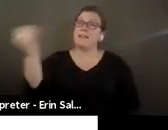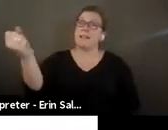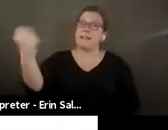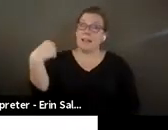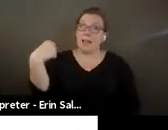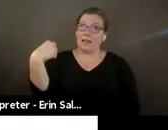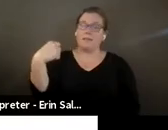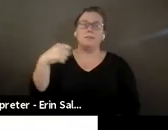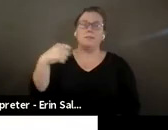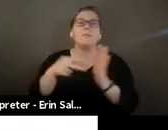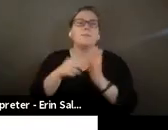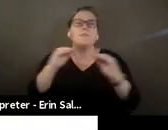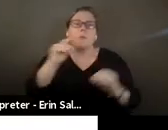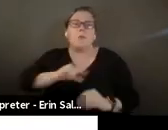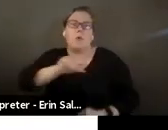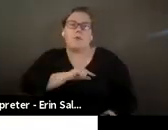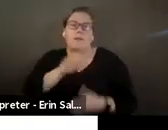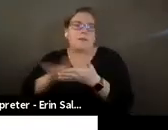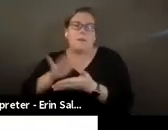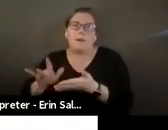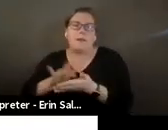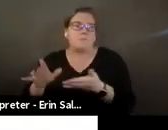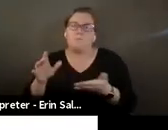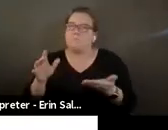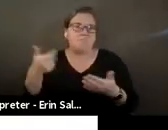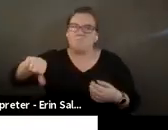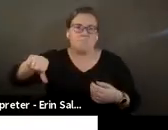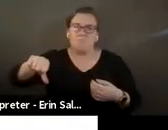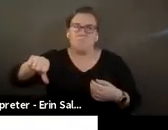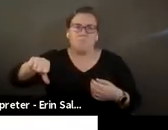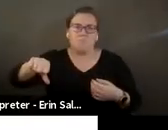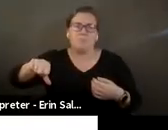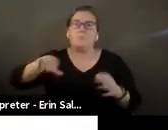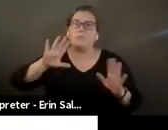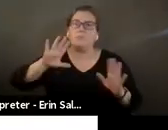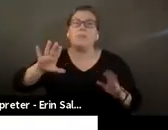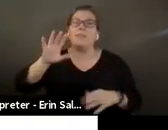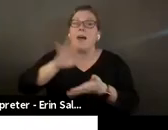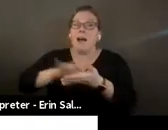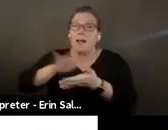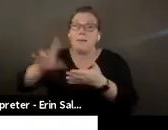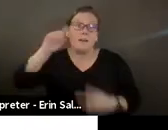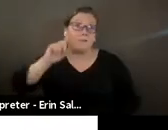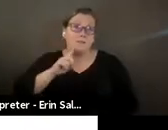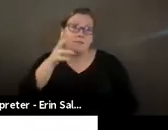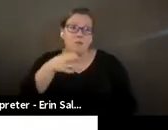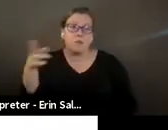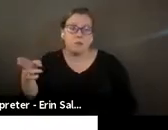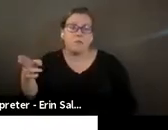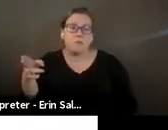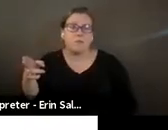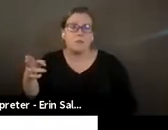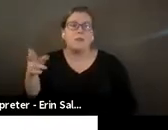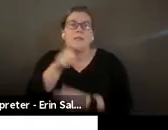would not qualify for the iPad. Again, the iPad for deaf or hard of hearing is